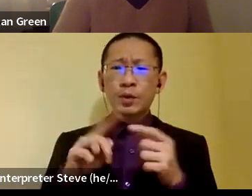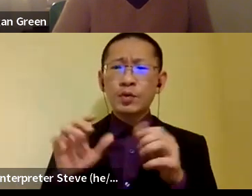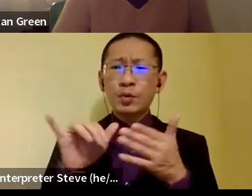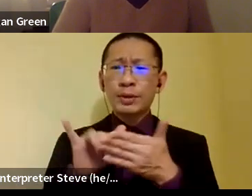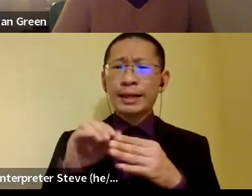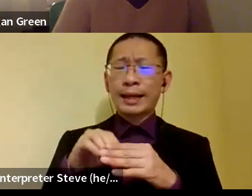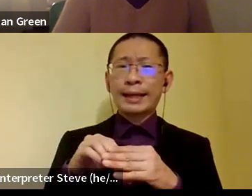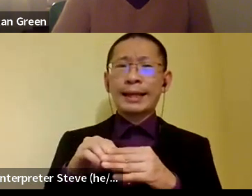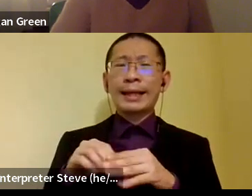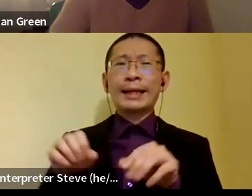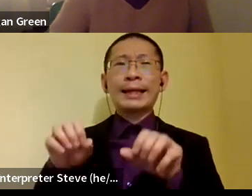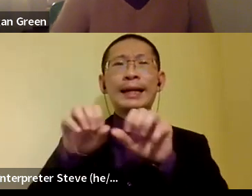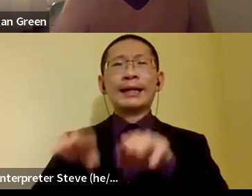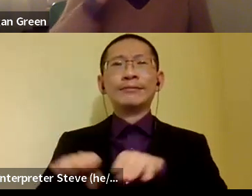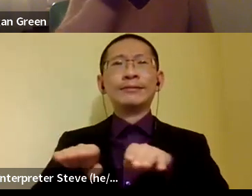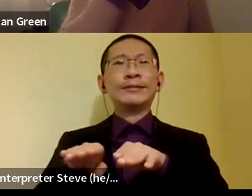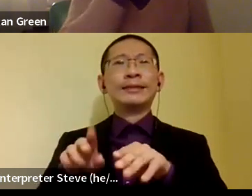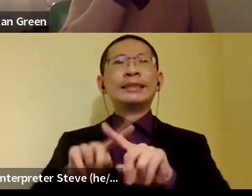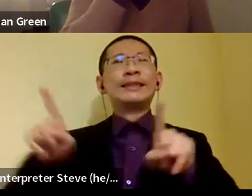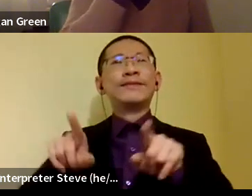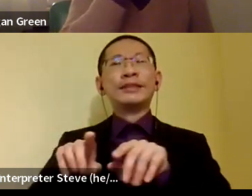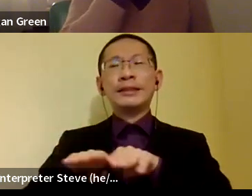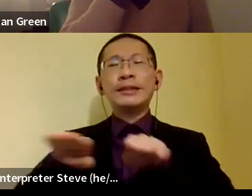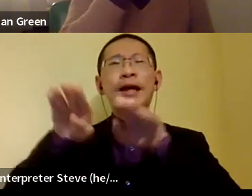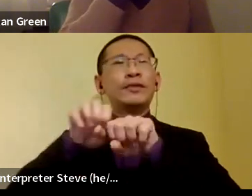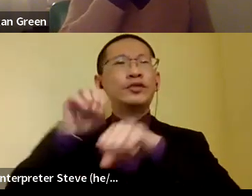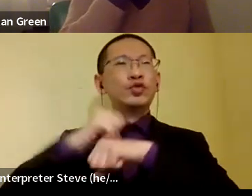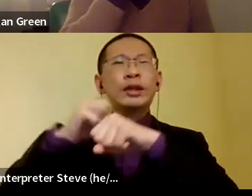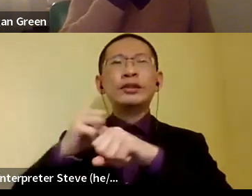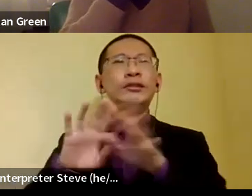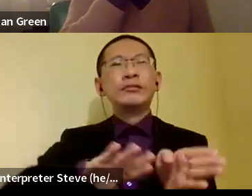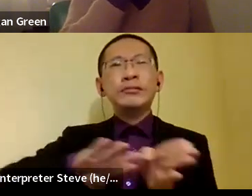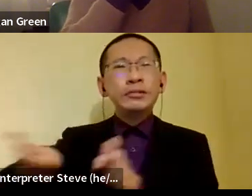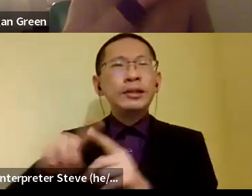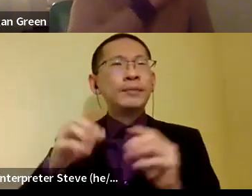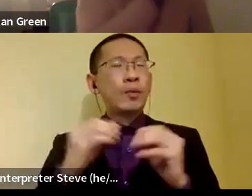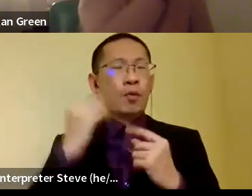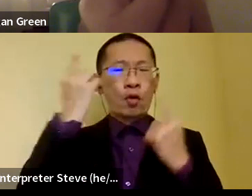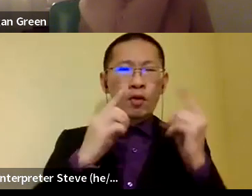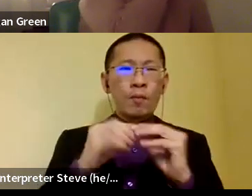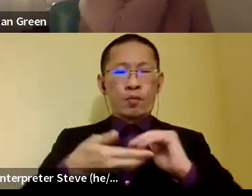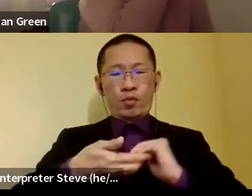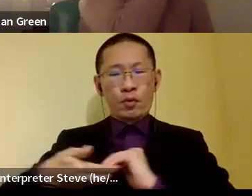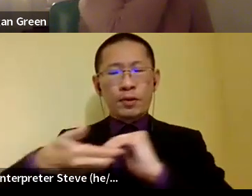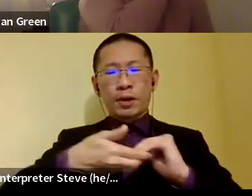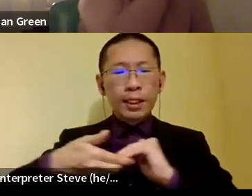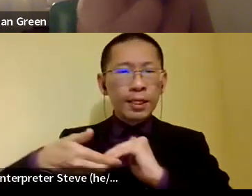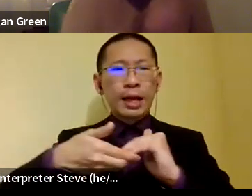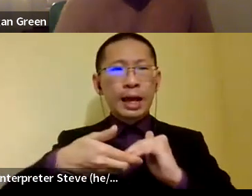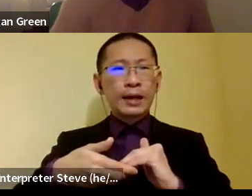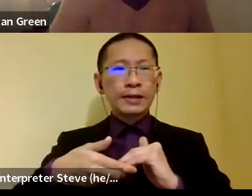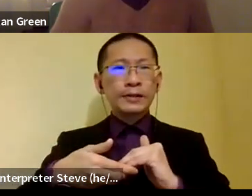a non-hierarchical way, in a slower, more thoughtful, sort of collaborative way, it's a